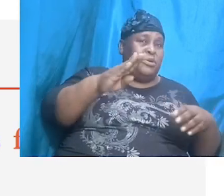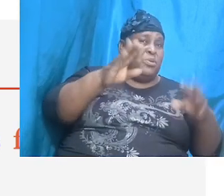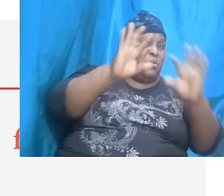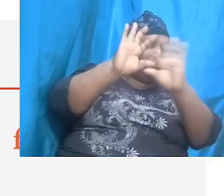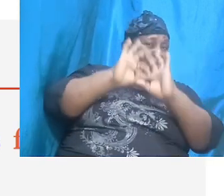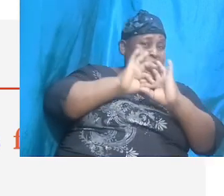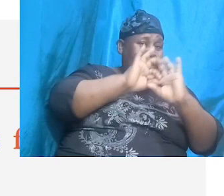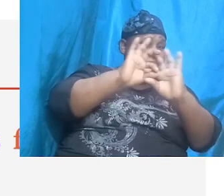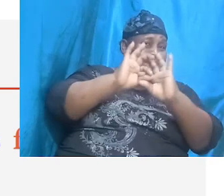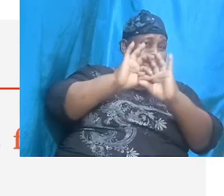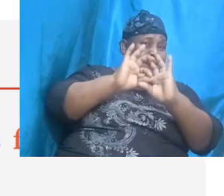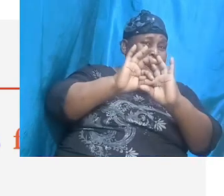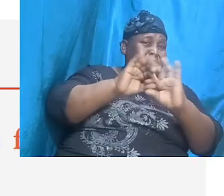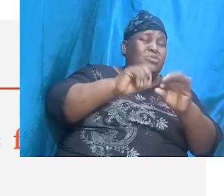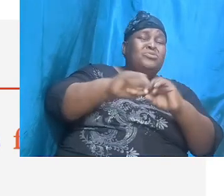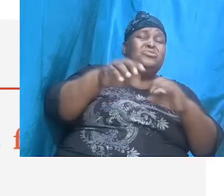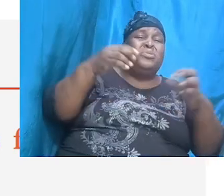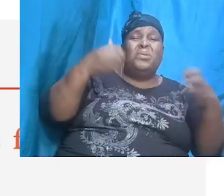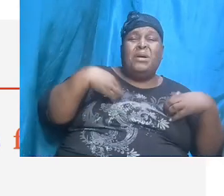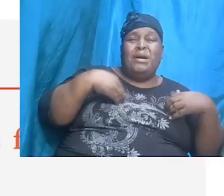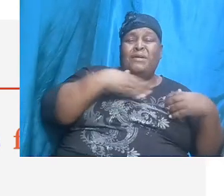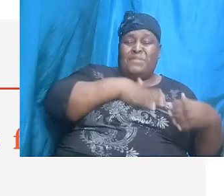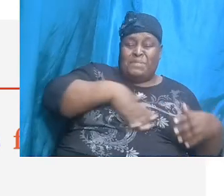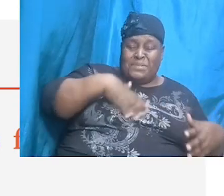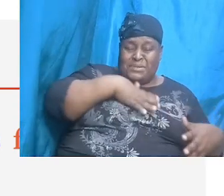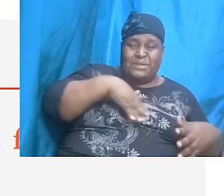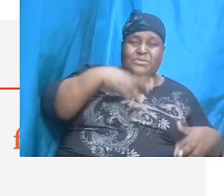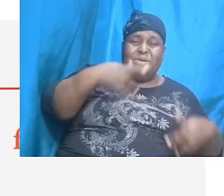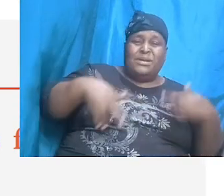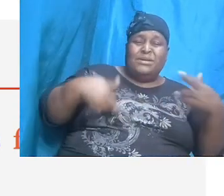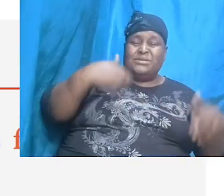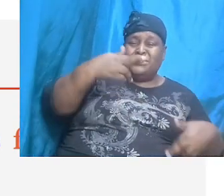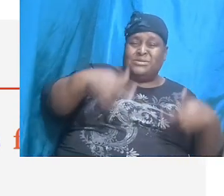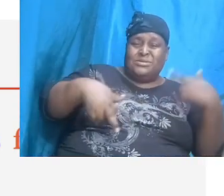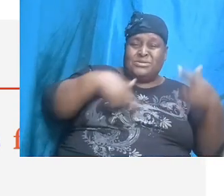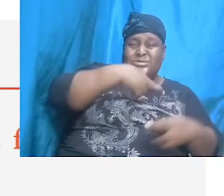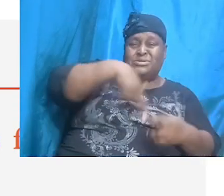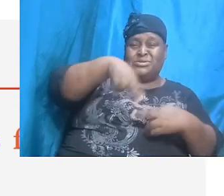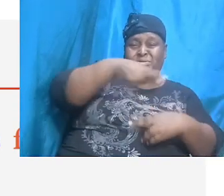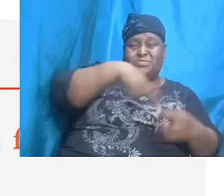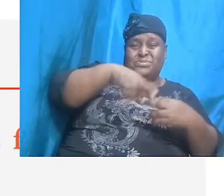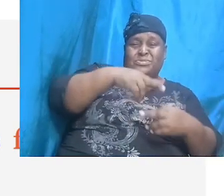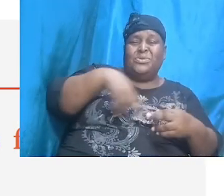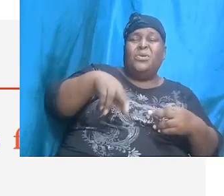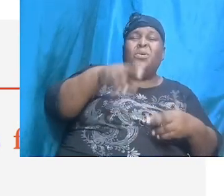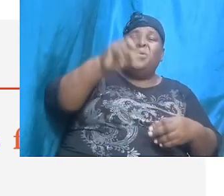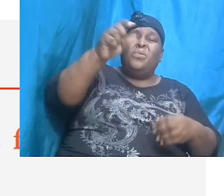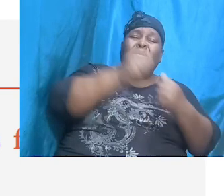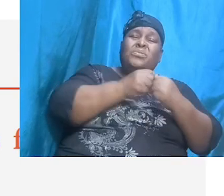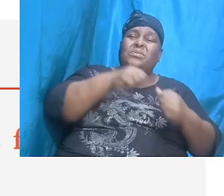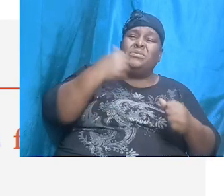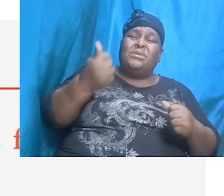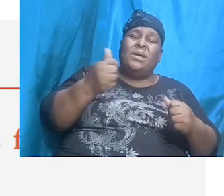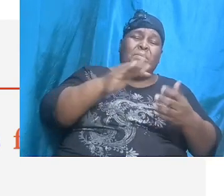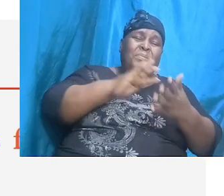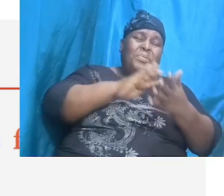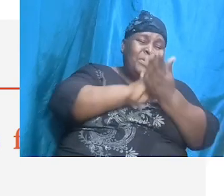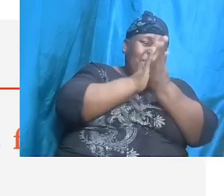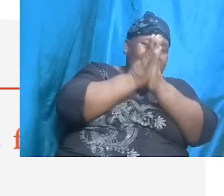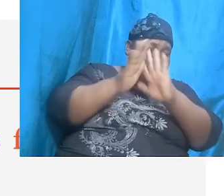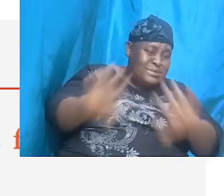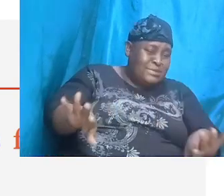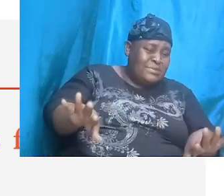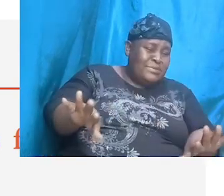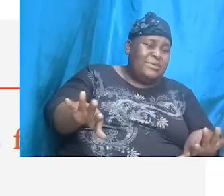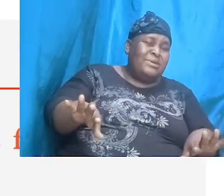have a pleasant relationship one with another. We have to work together, amen, that we might have a peaceable and live peaceable